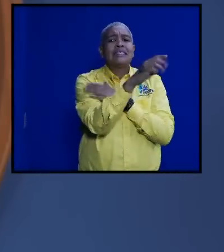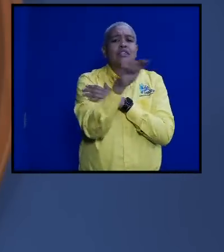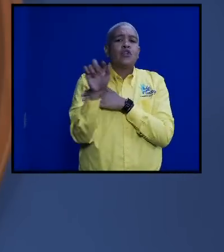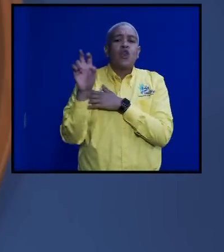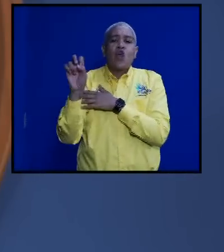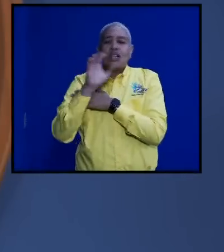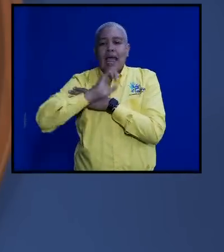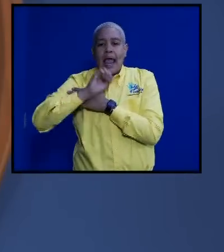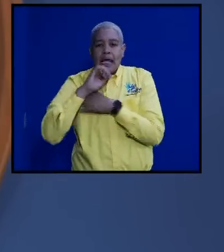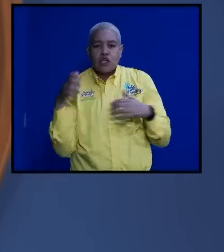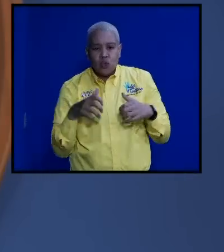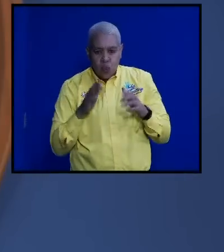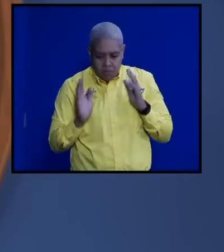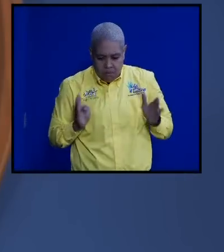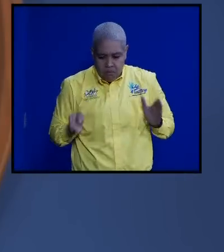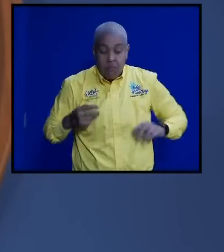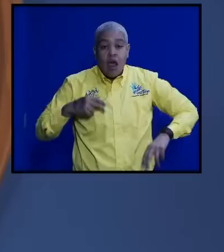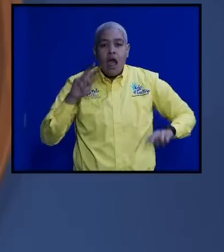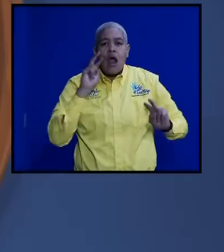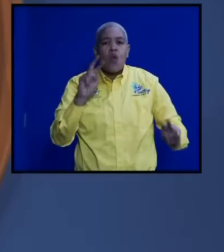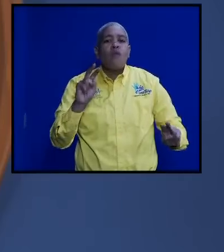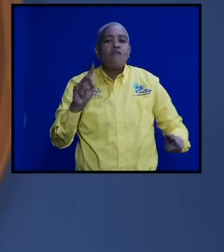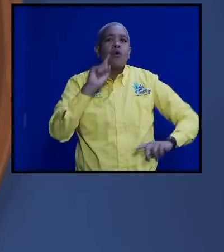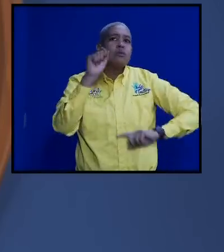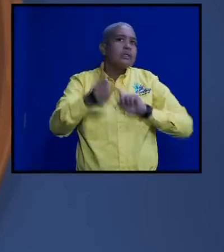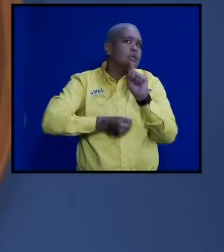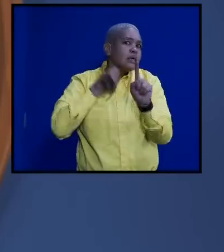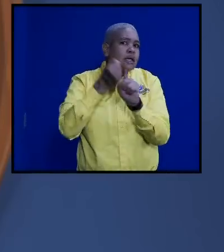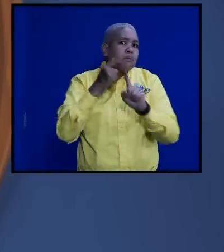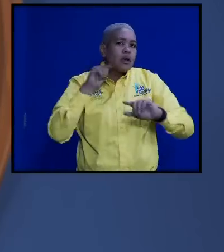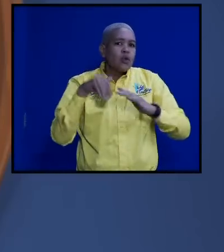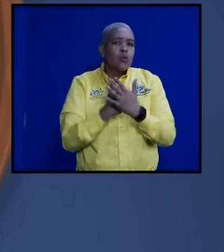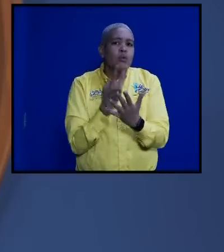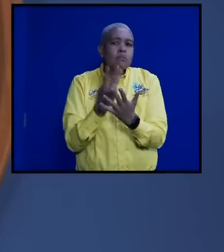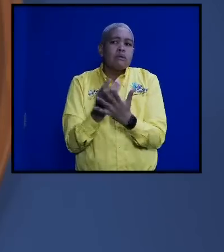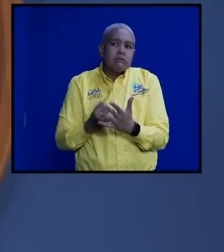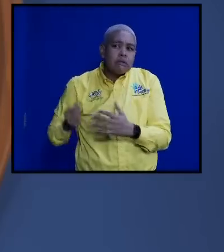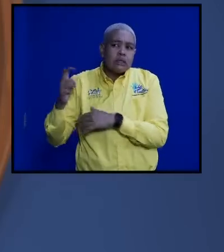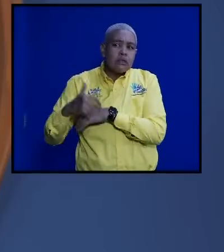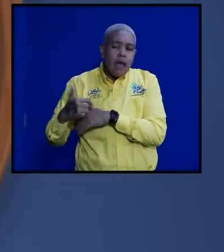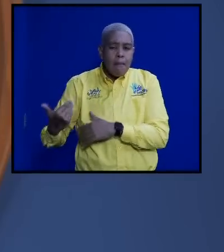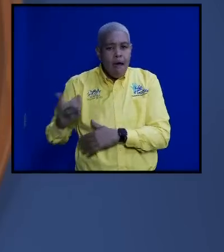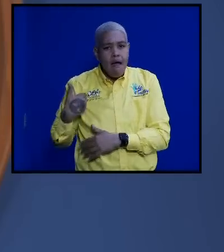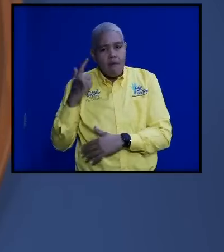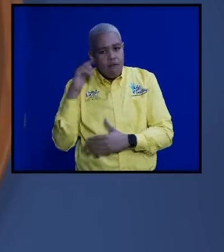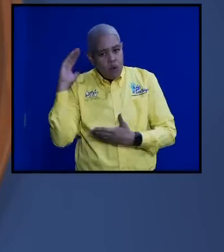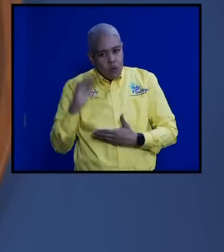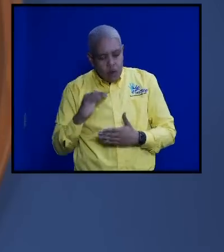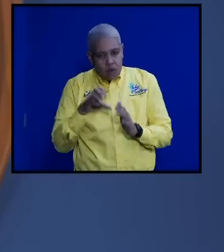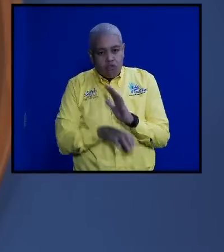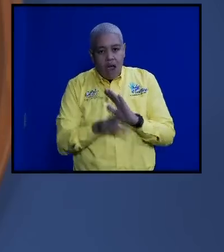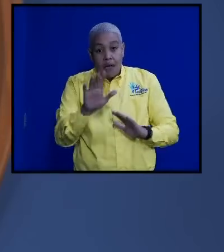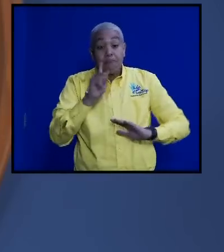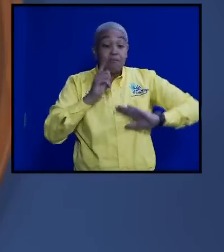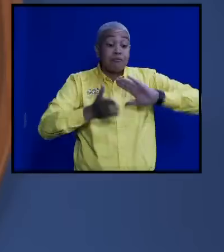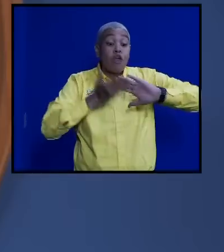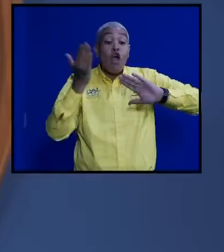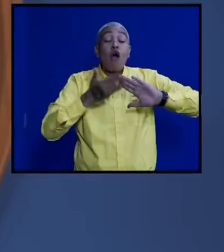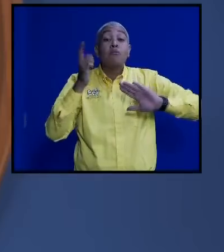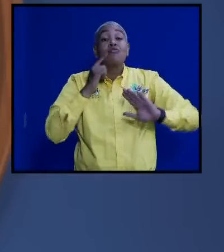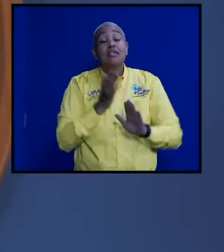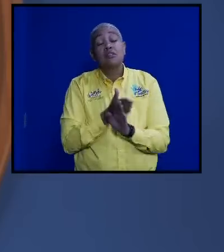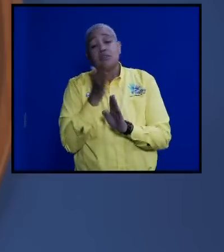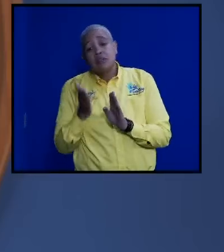group. I look forward to the impact that the new sentencing provisions will have. On the operational